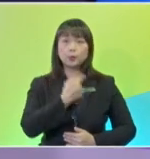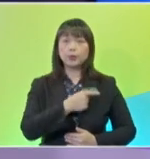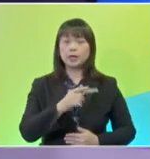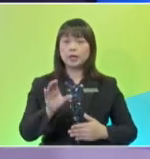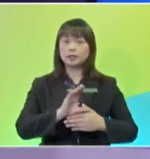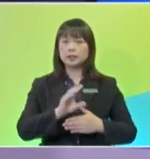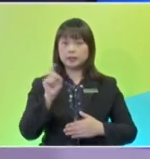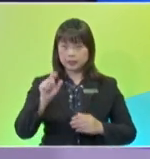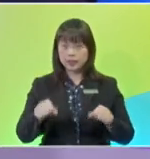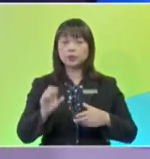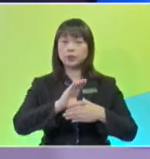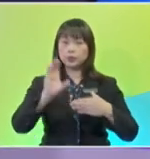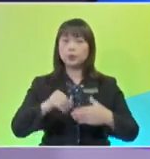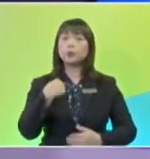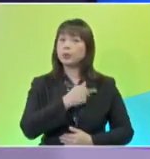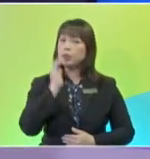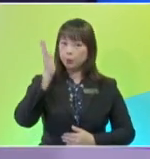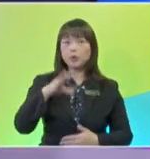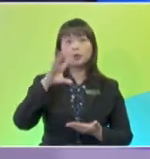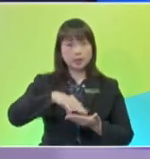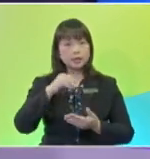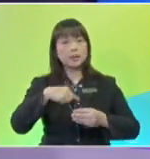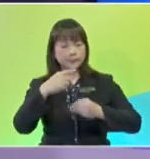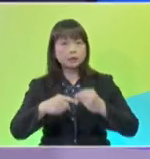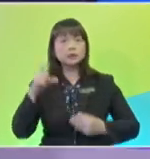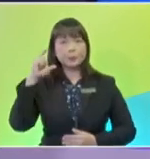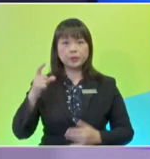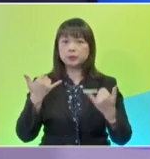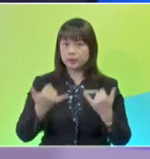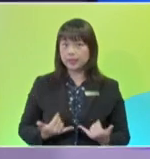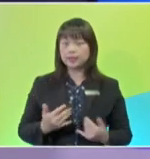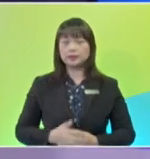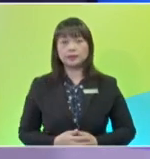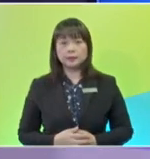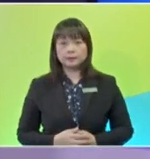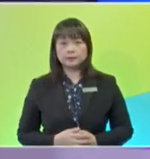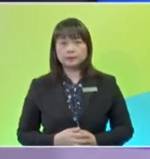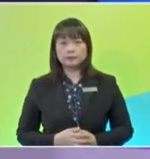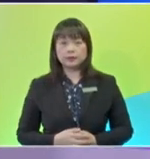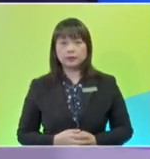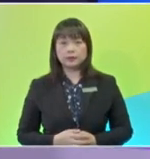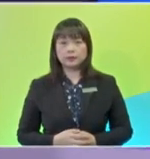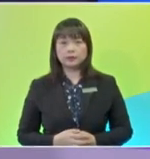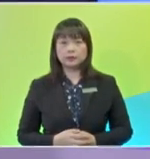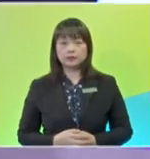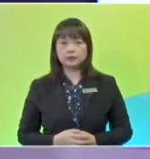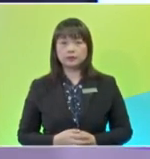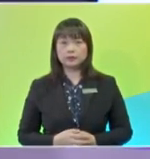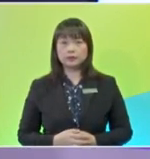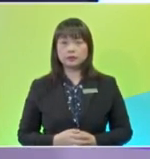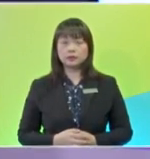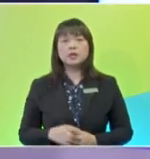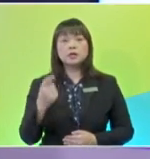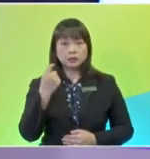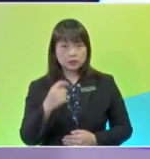lot about the moon today. Okay. Okay, the first thing we're going to learn about the moon today is that the moon does not emit light.